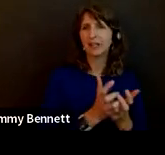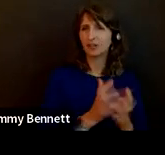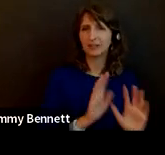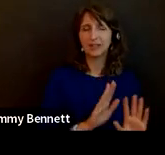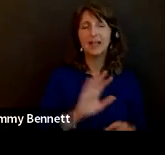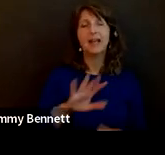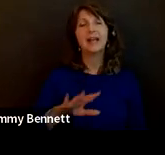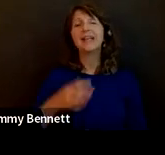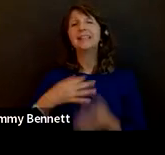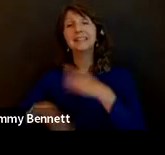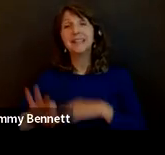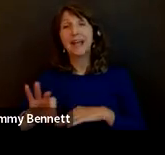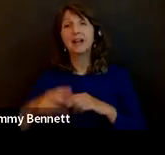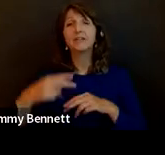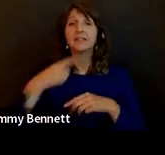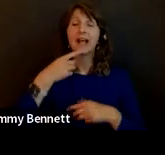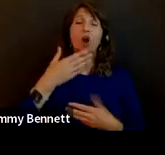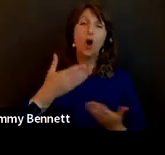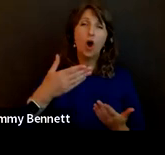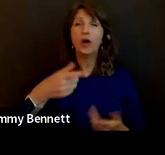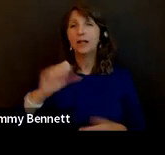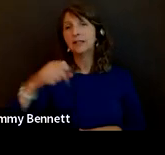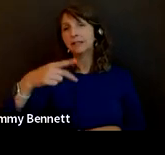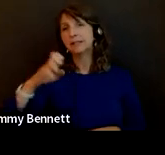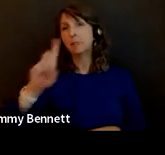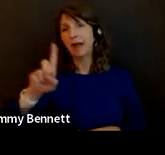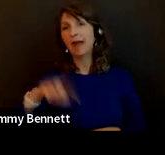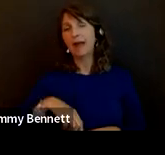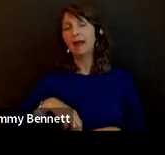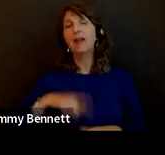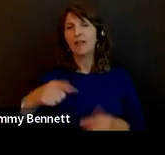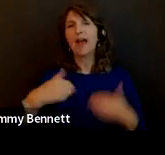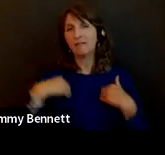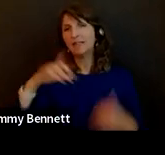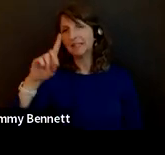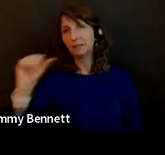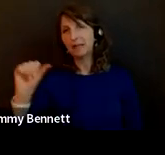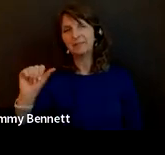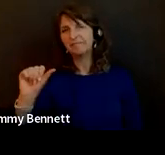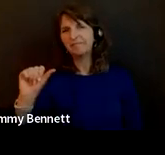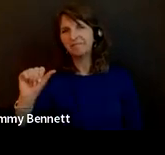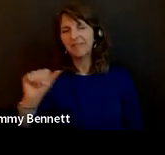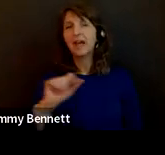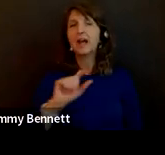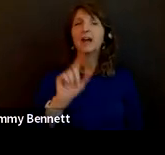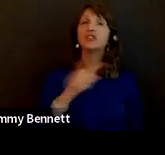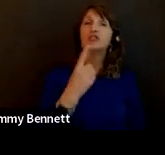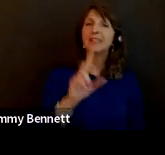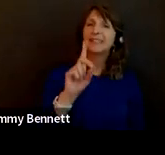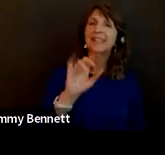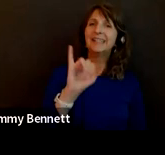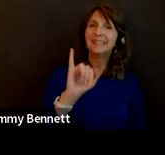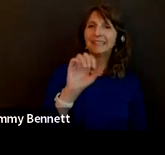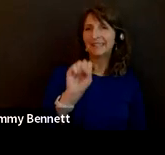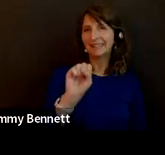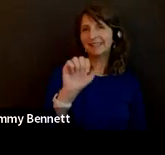declaring a child eligible for SPED and saying they have a disability when really what they have is a disadvantage. But thank you so much for that question.